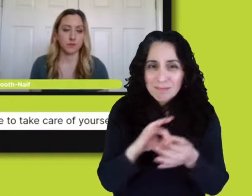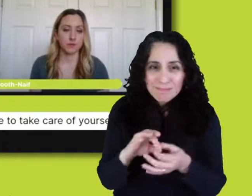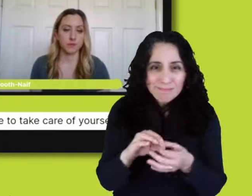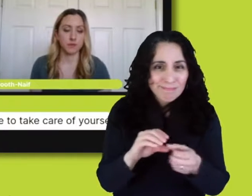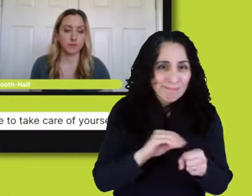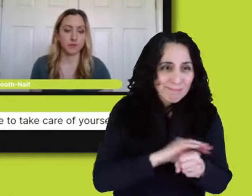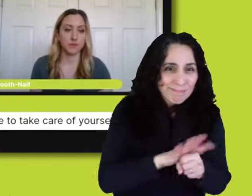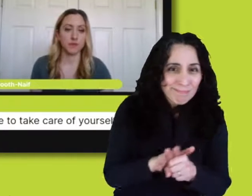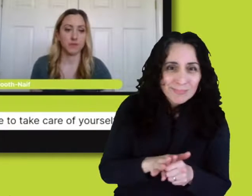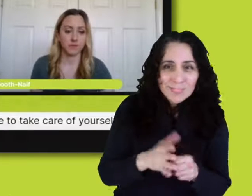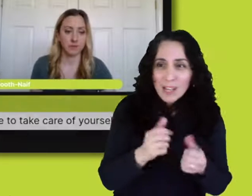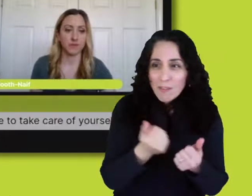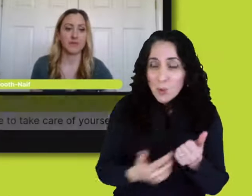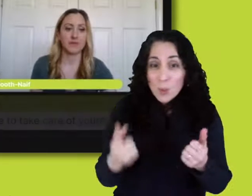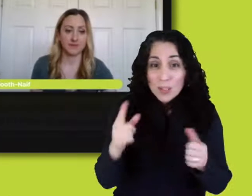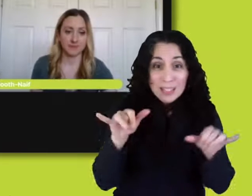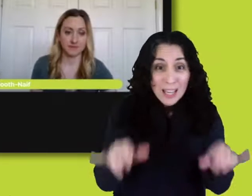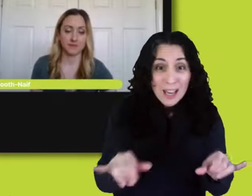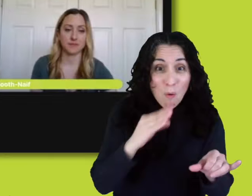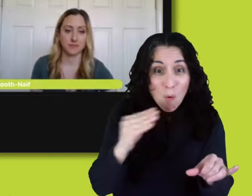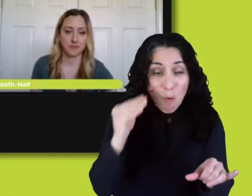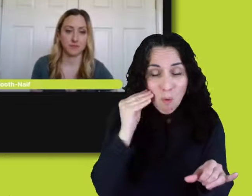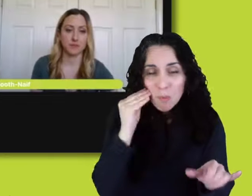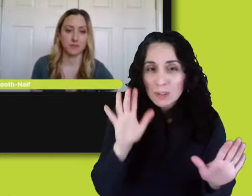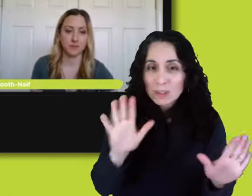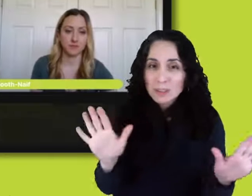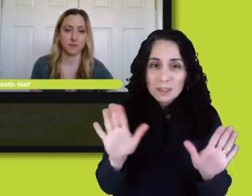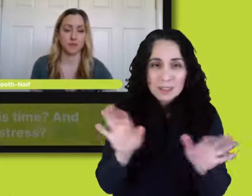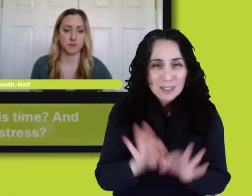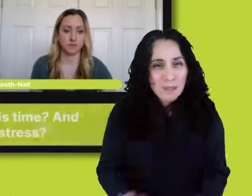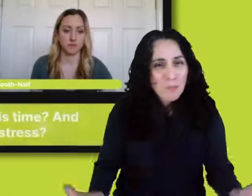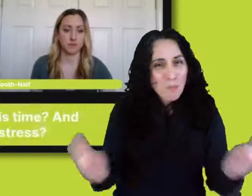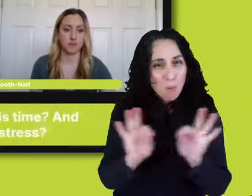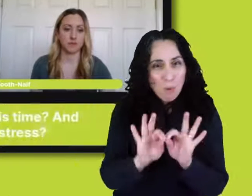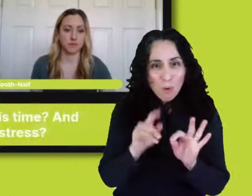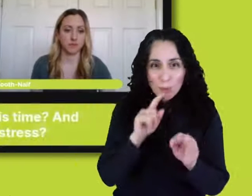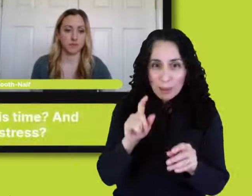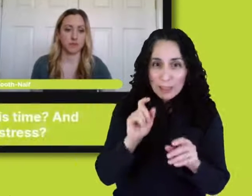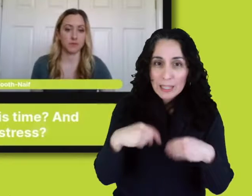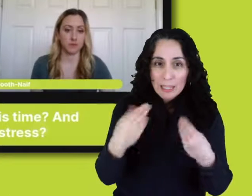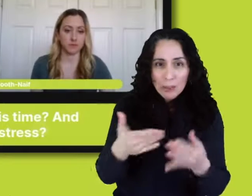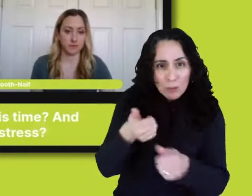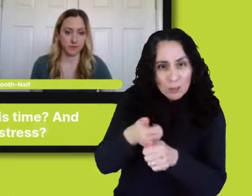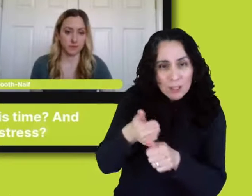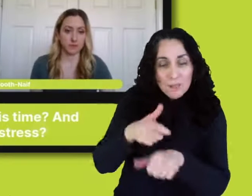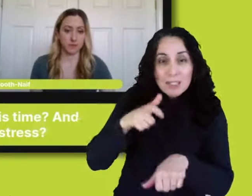being home. It's important not to pour from an empty cup.